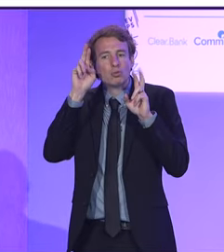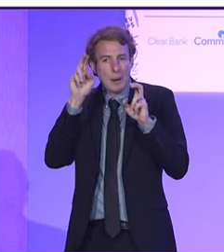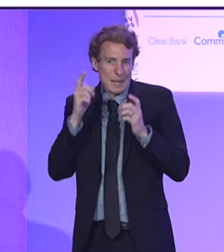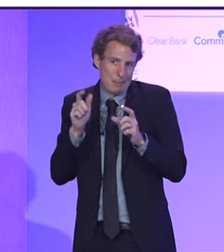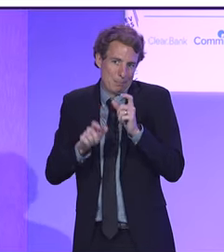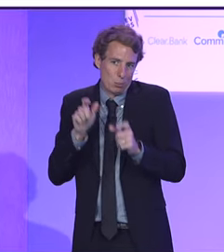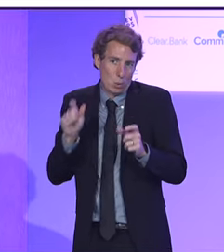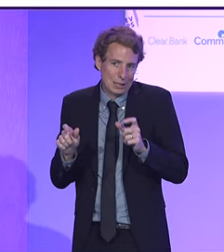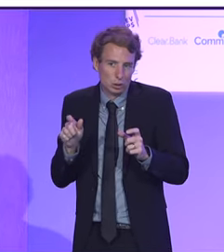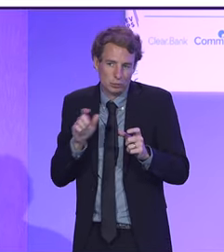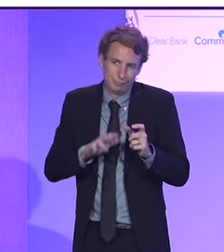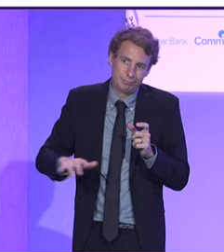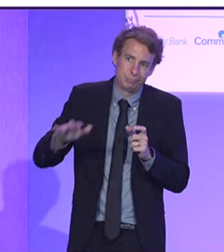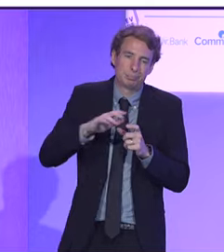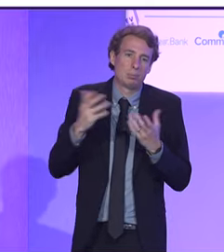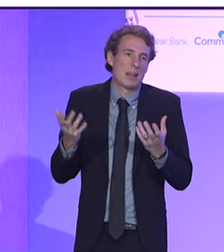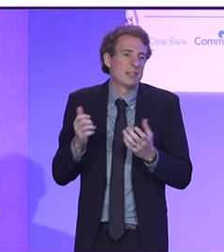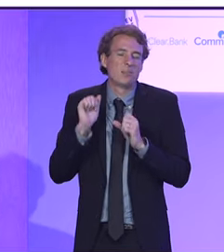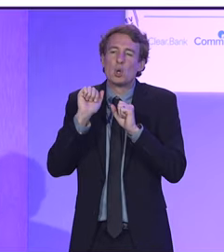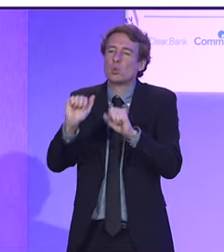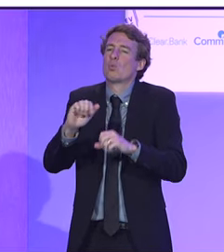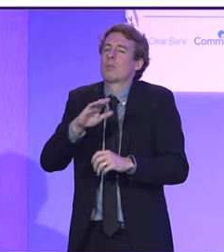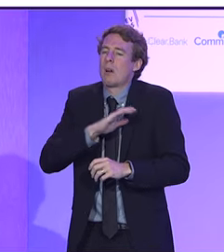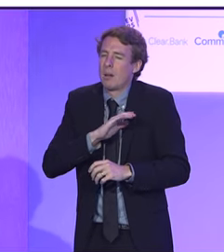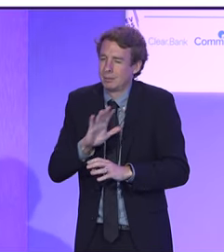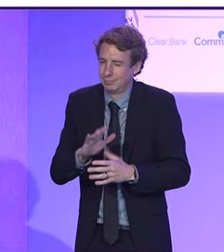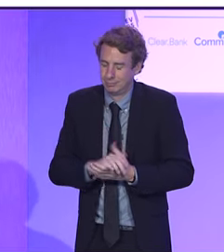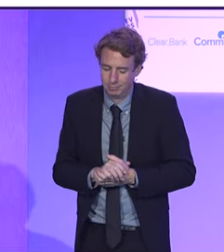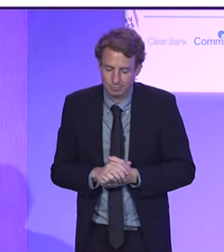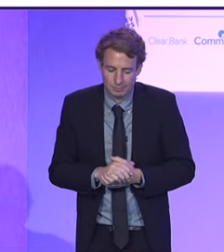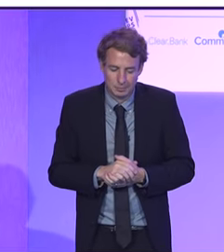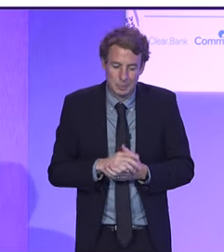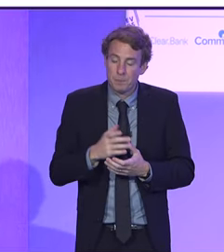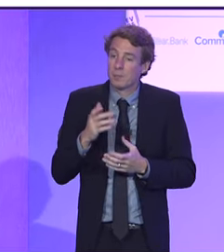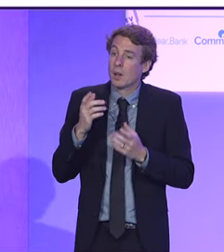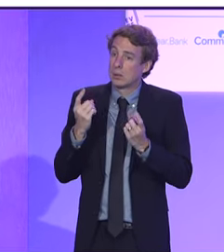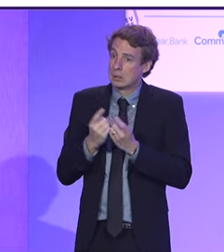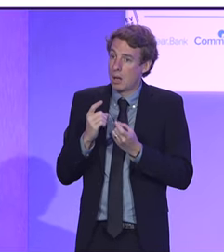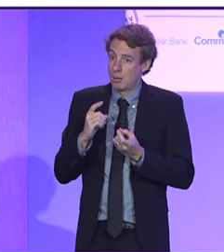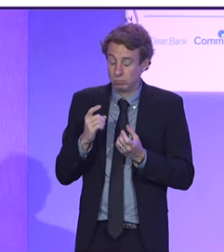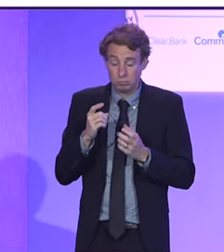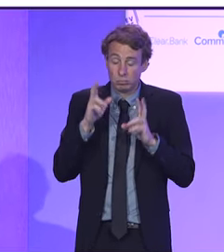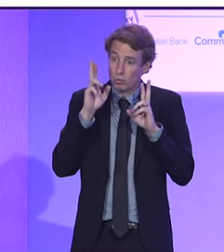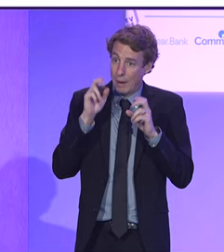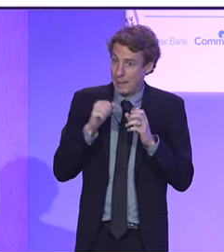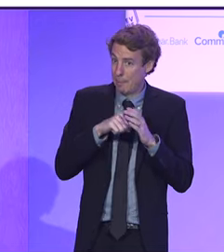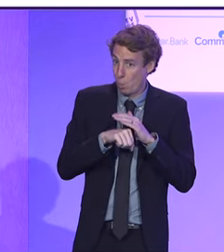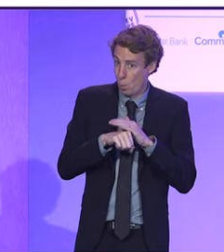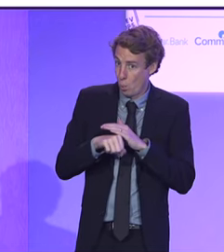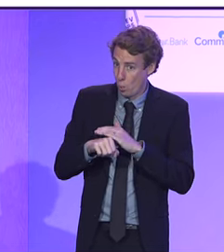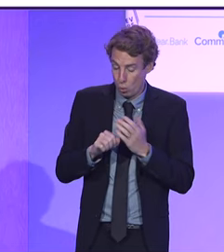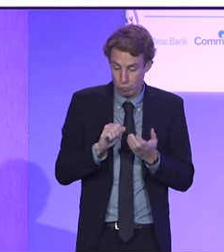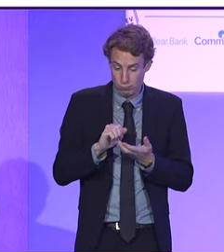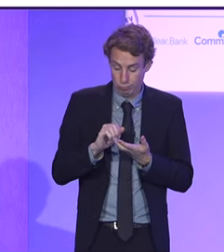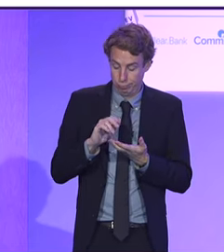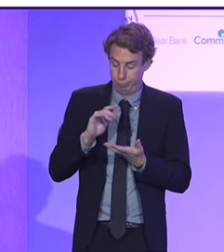place. Let's call it your backyard. And the stock will grow the more rabbits are born, and it will shrink when